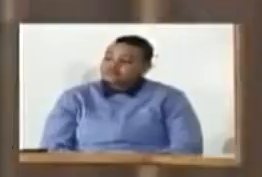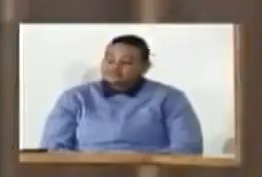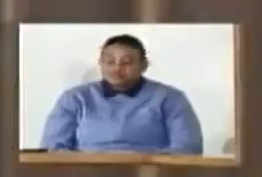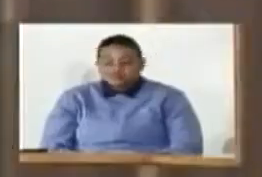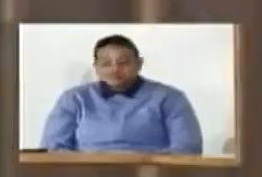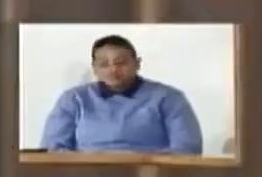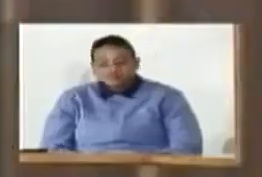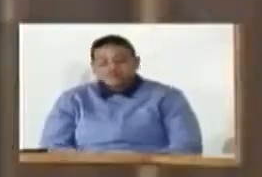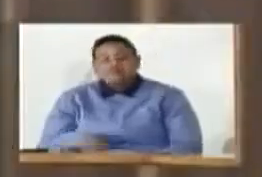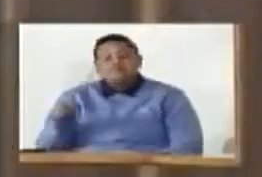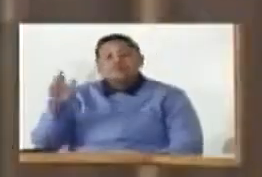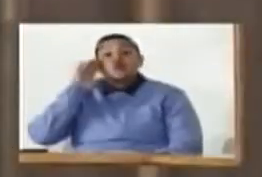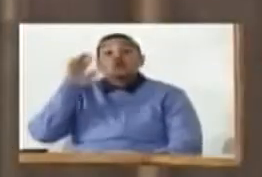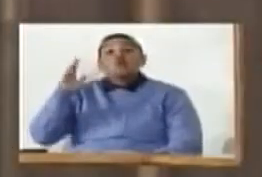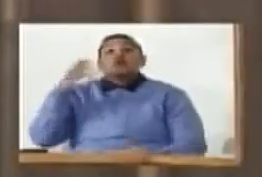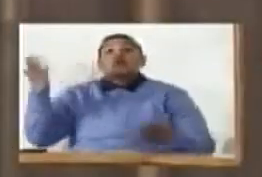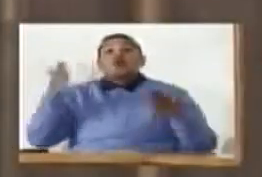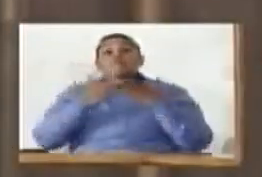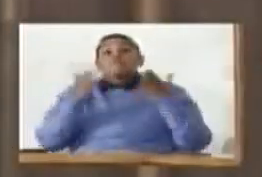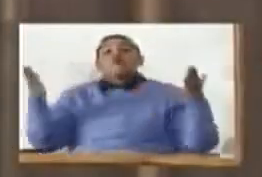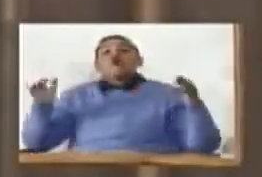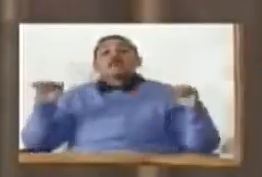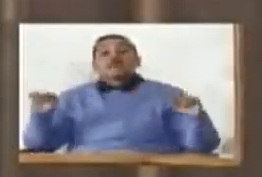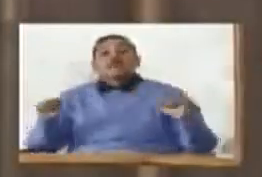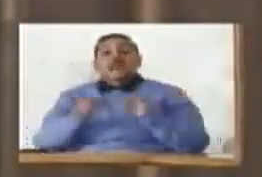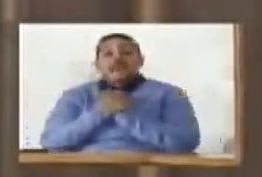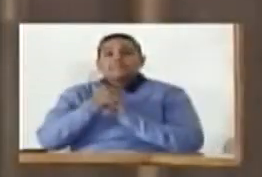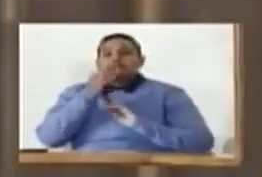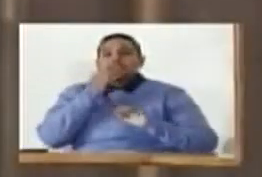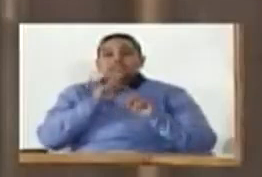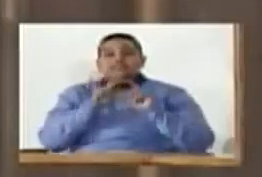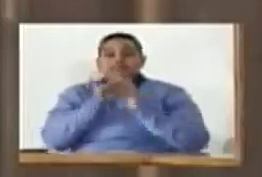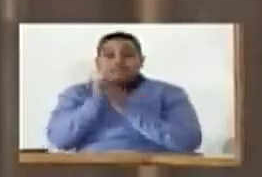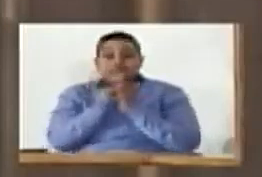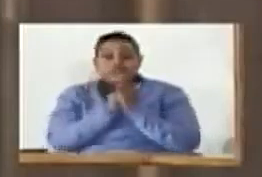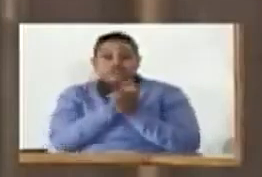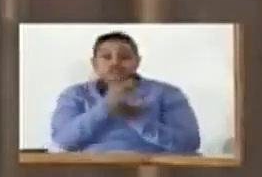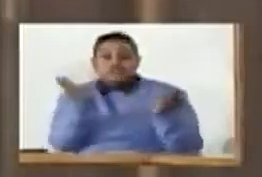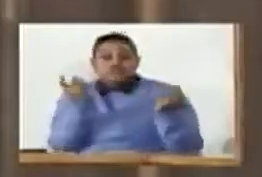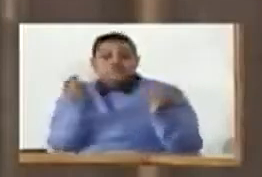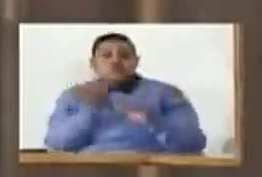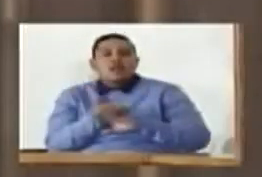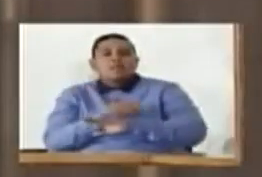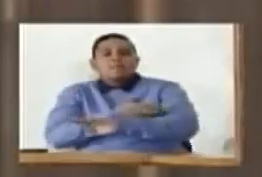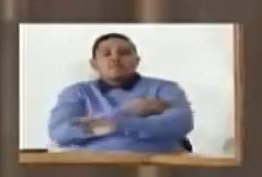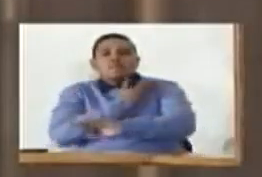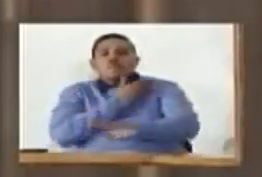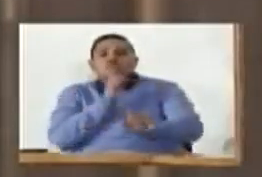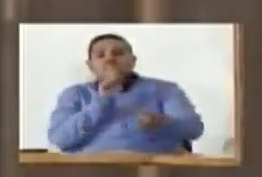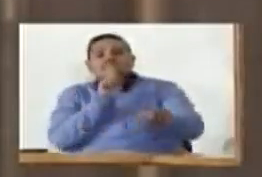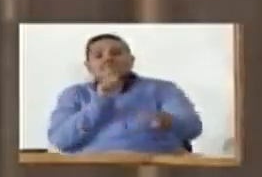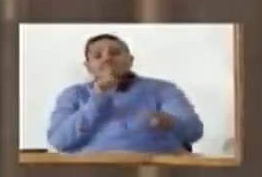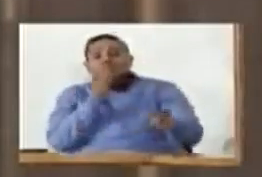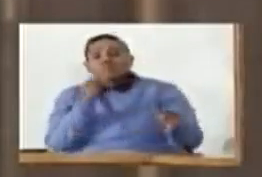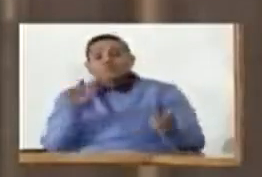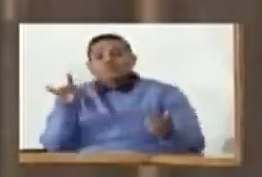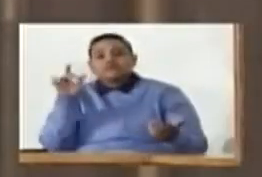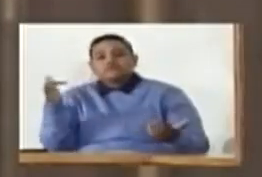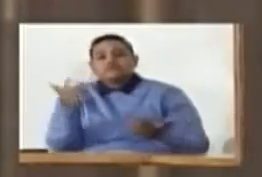This will significantly broaden the capacity of the agency and improve responsiveness.